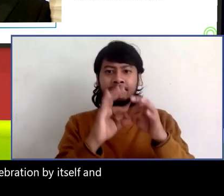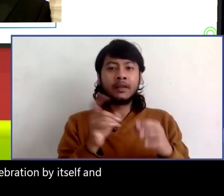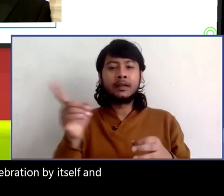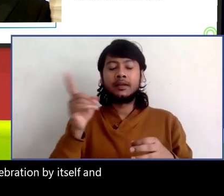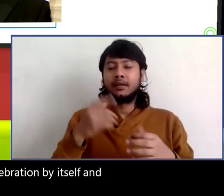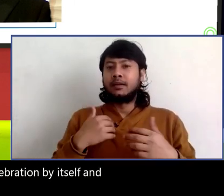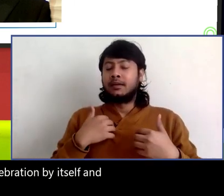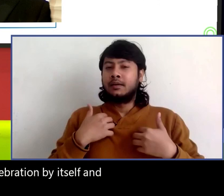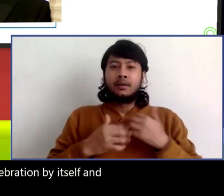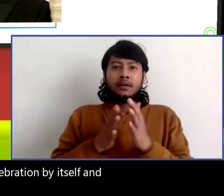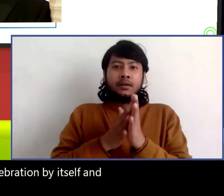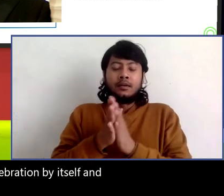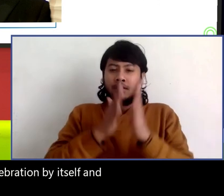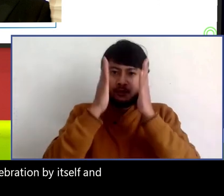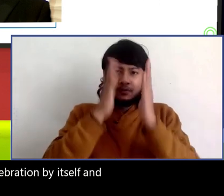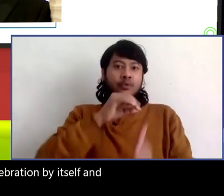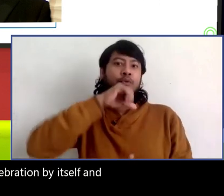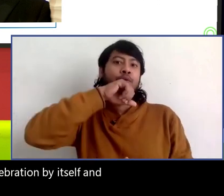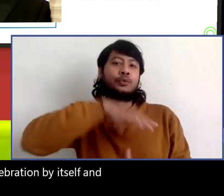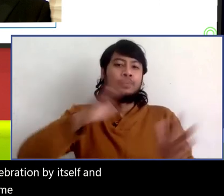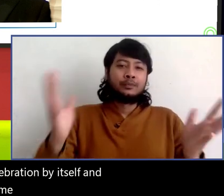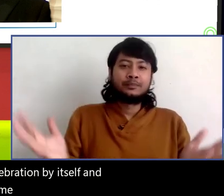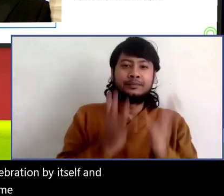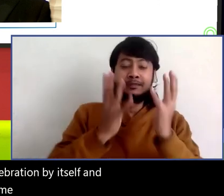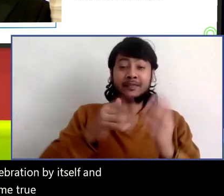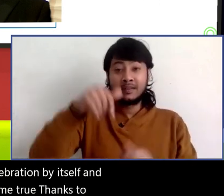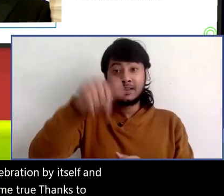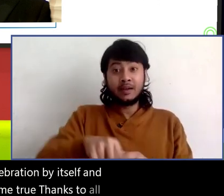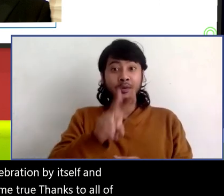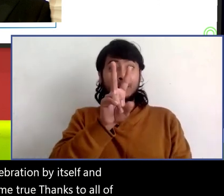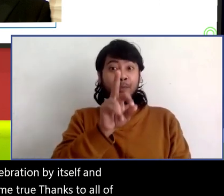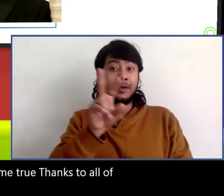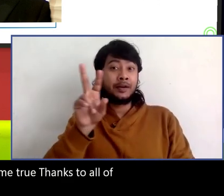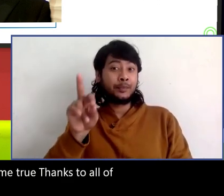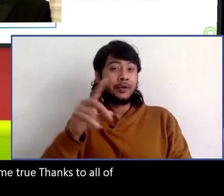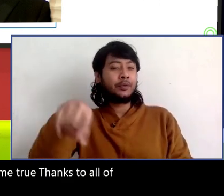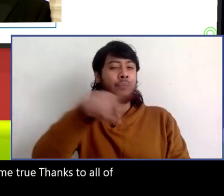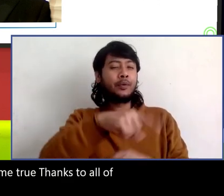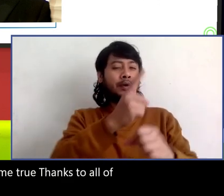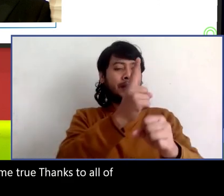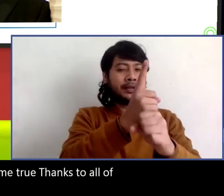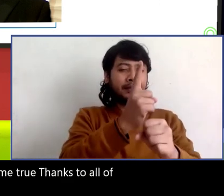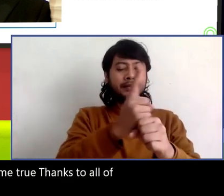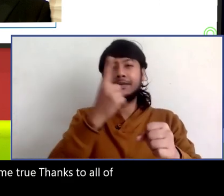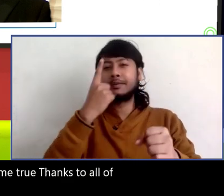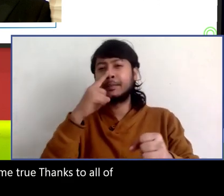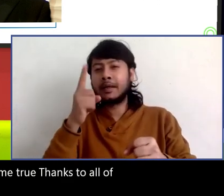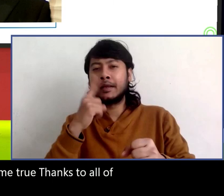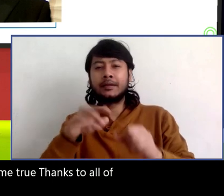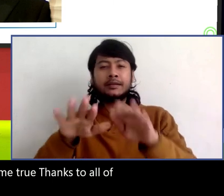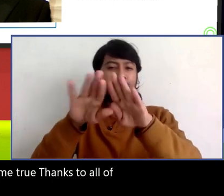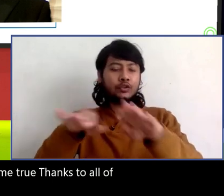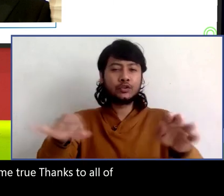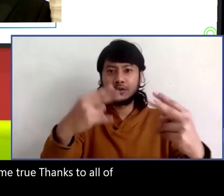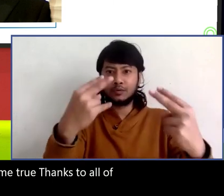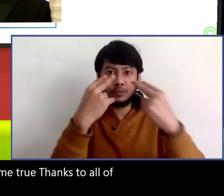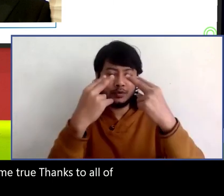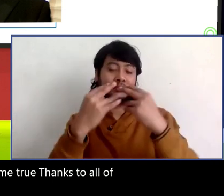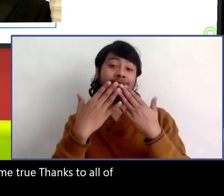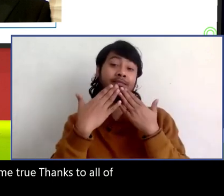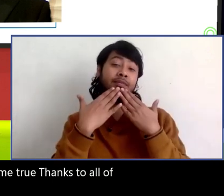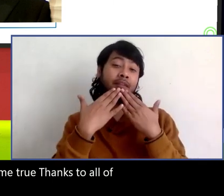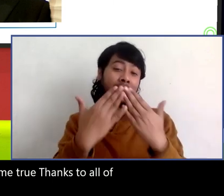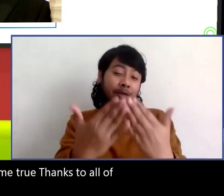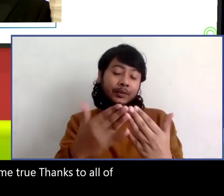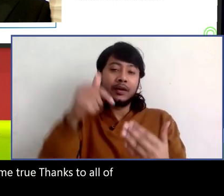year, it has come true thanks to all of you watching, parents, teachers, children. And now listen